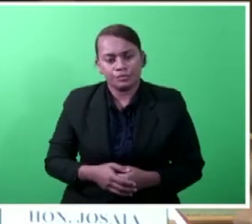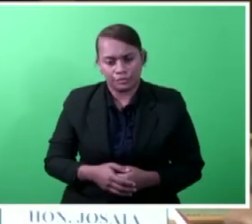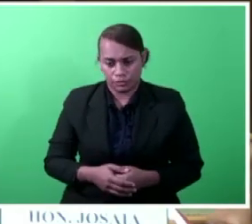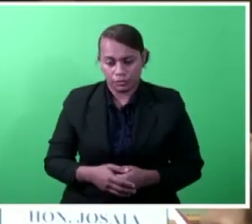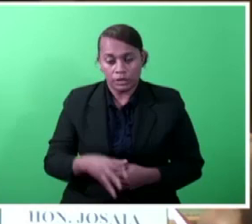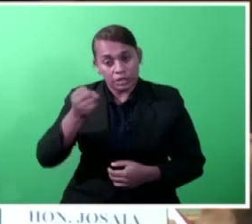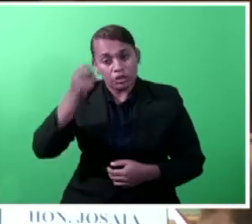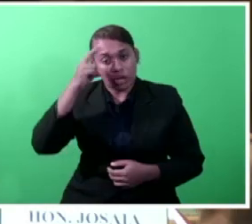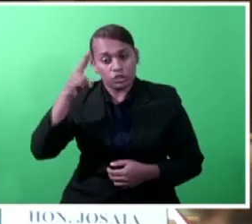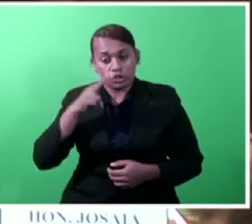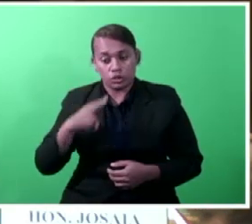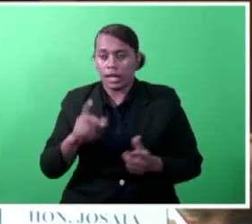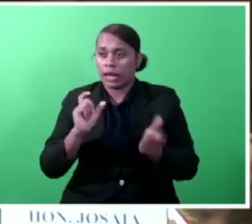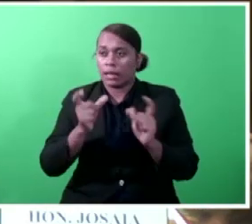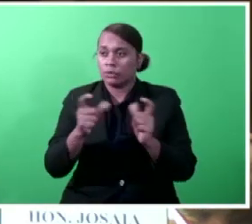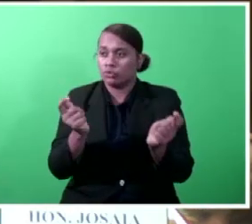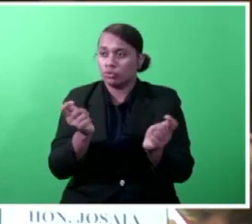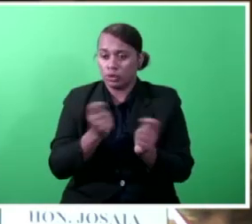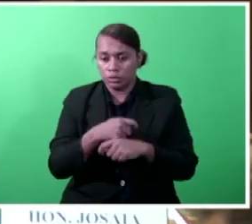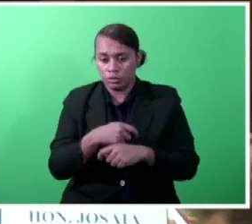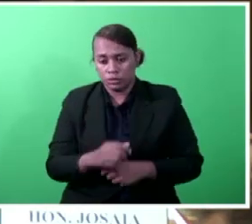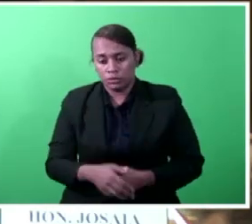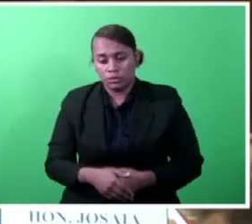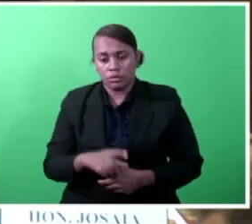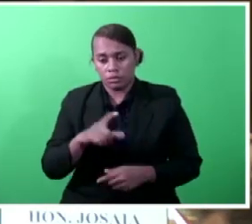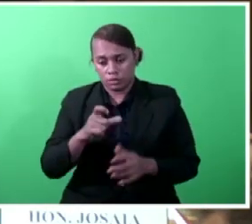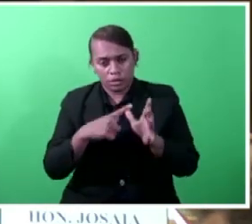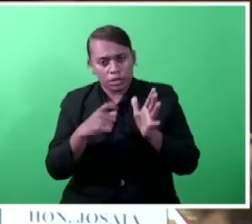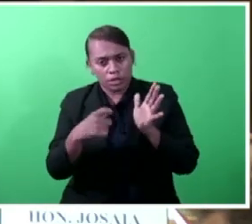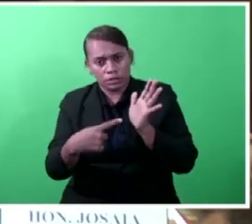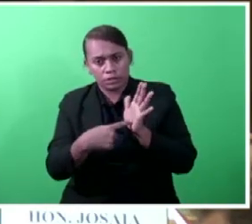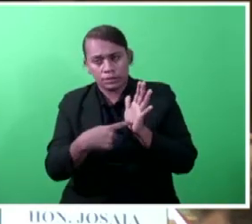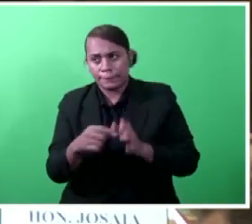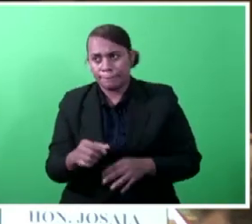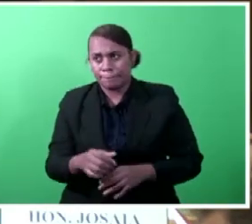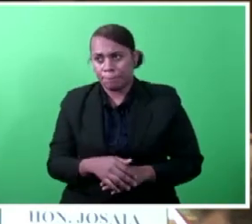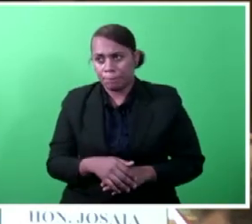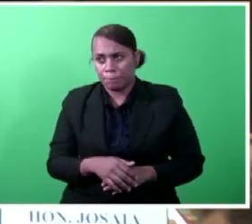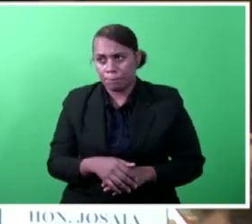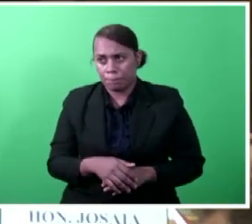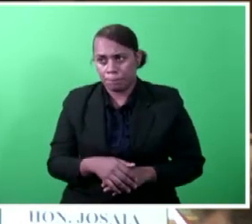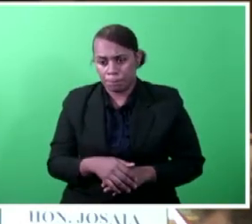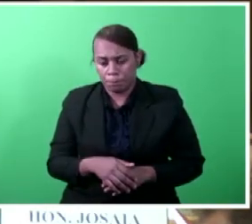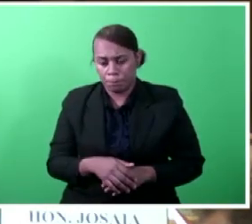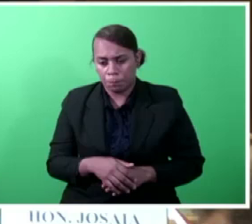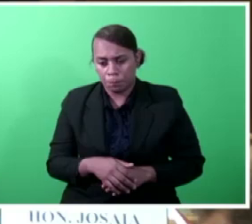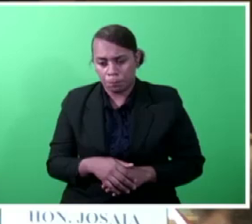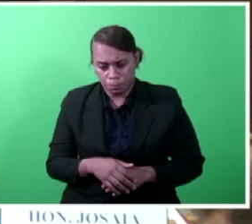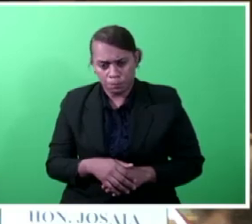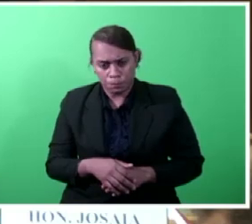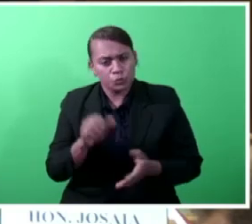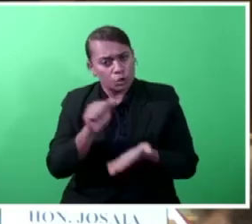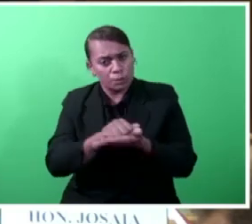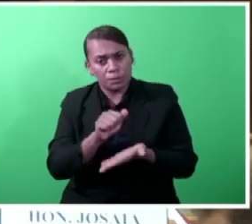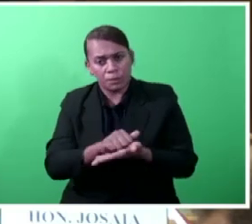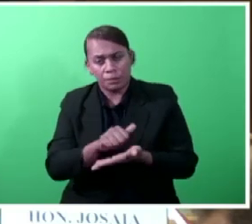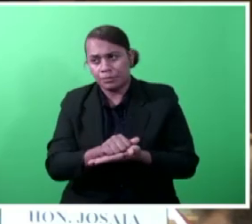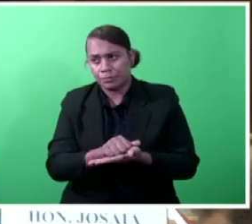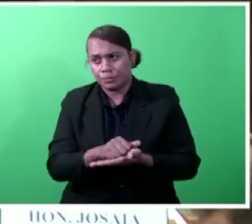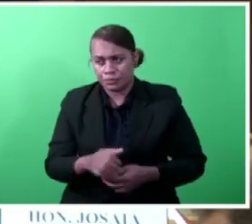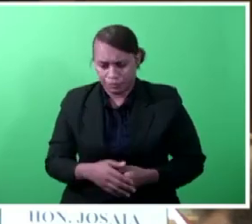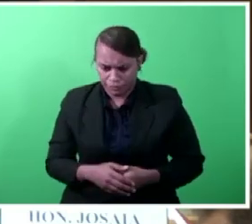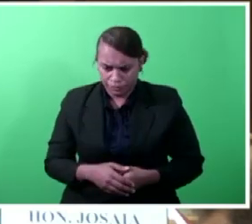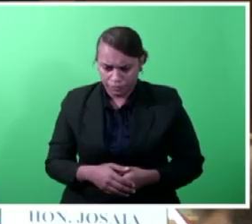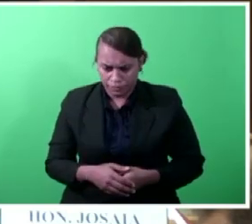Change Act will actually, in fact, mobilize a cross-sectorial response to climate change, improve